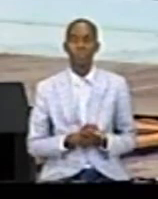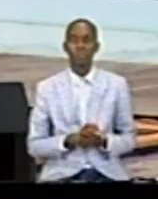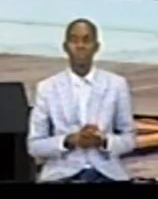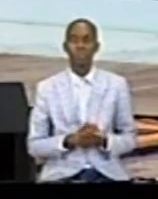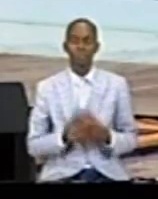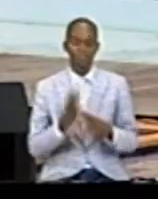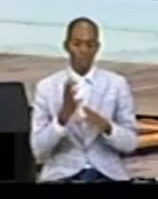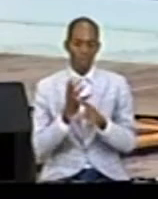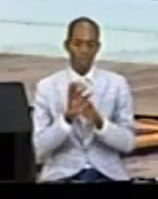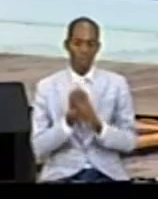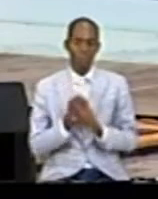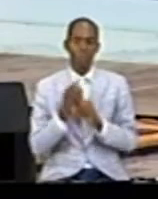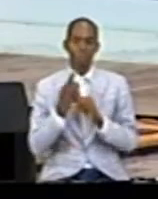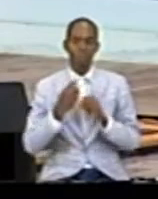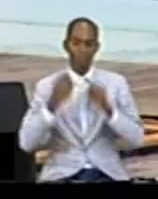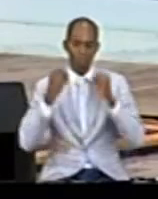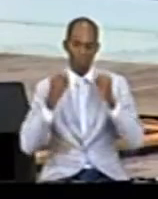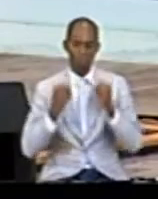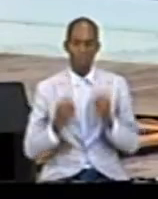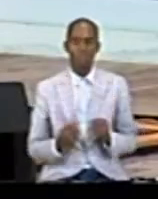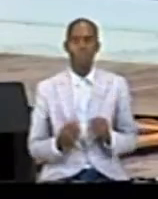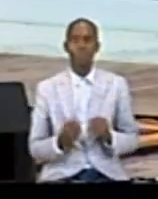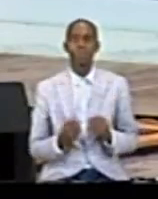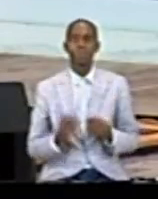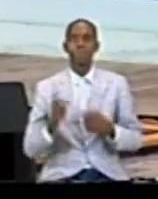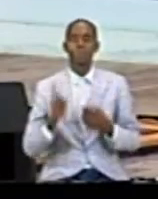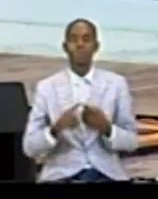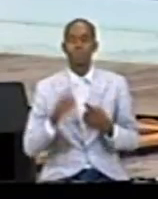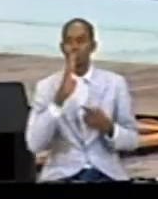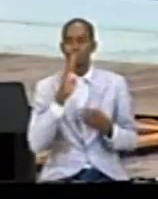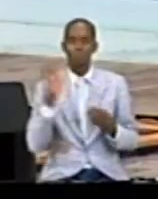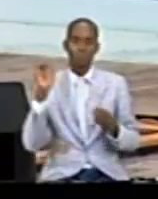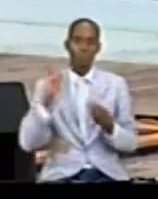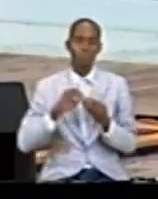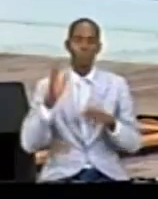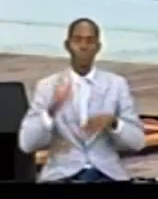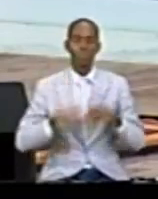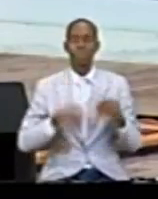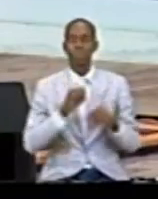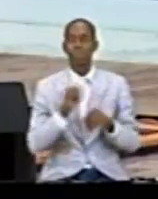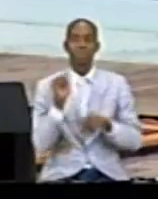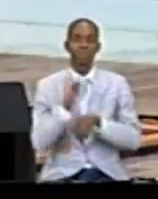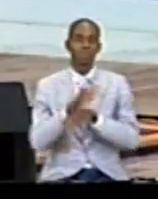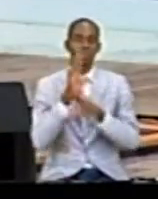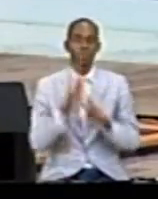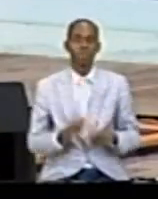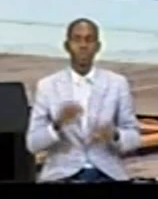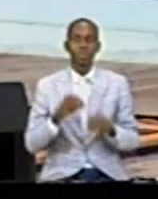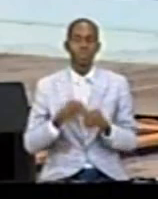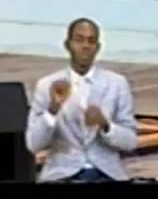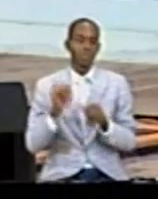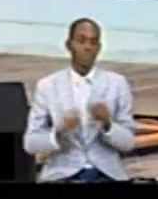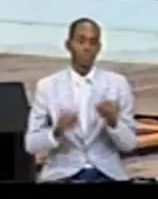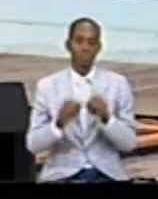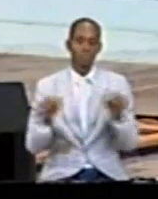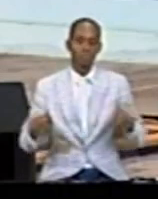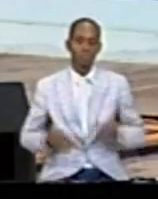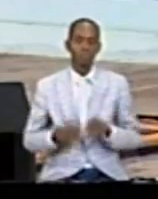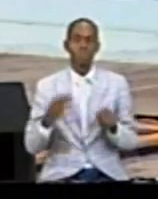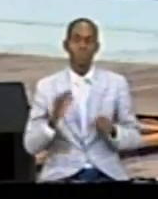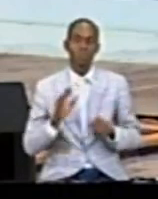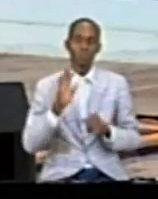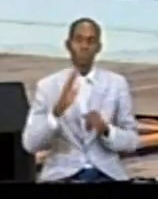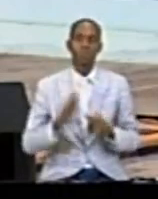Receive the power to be more than a conqueror in every area of your